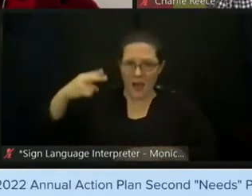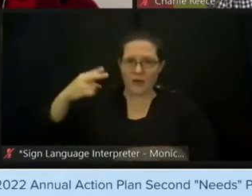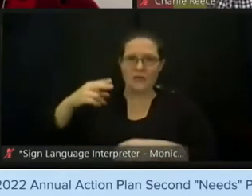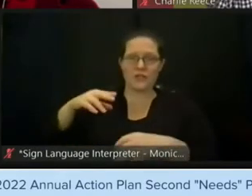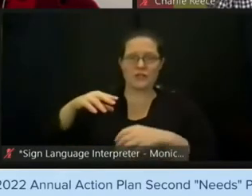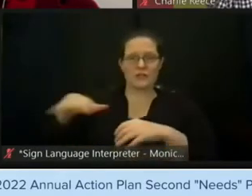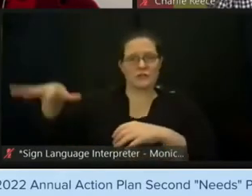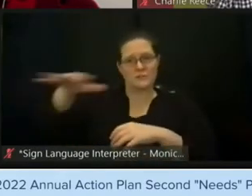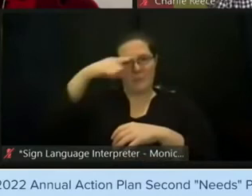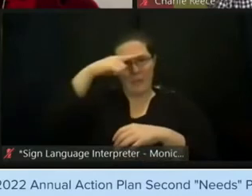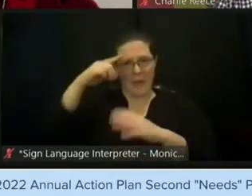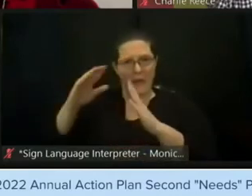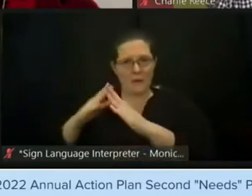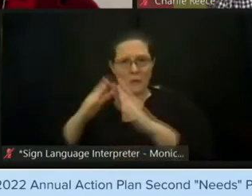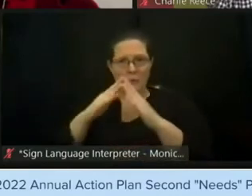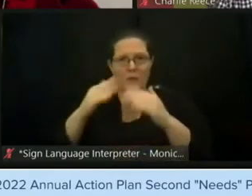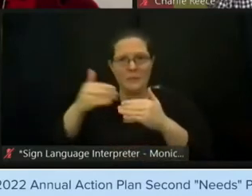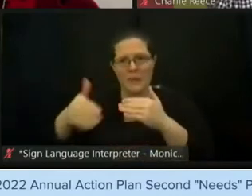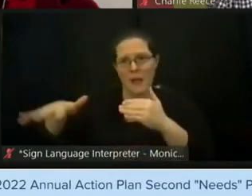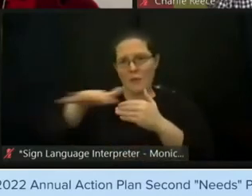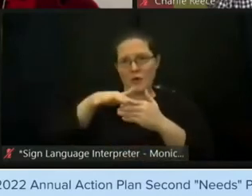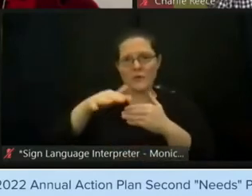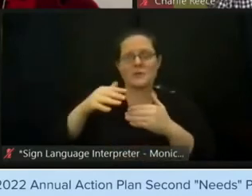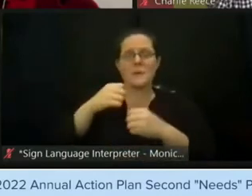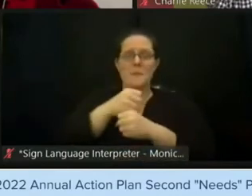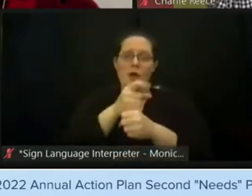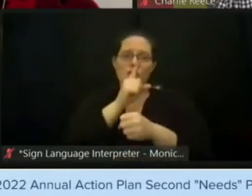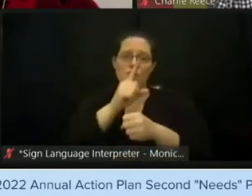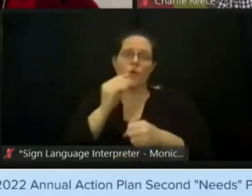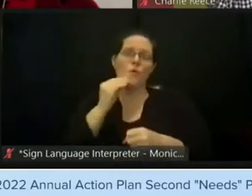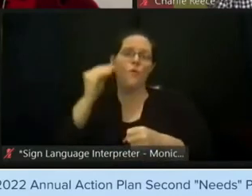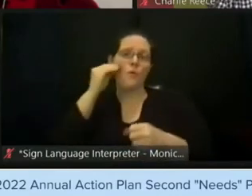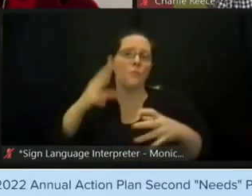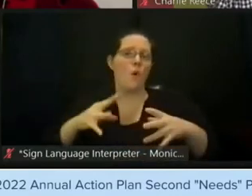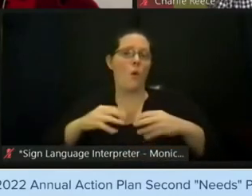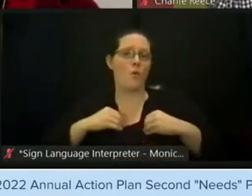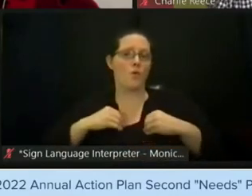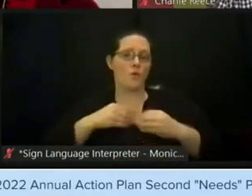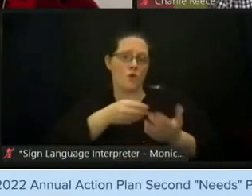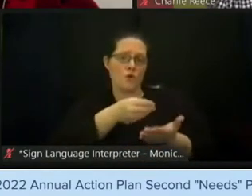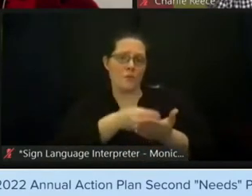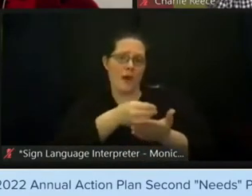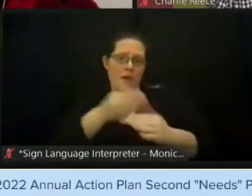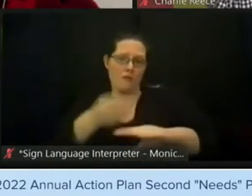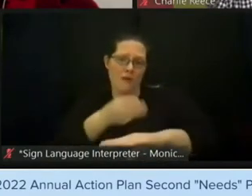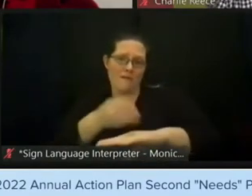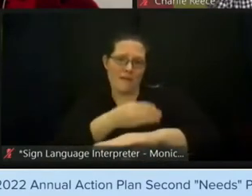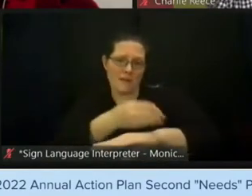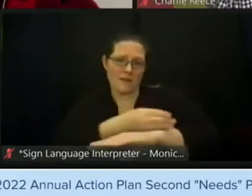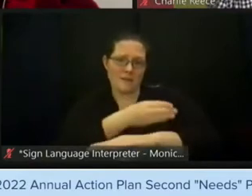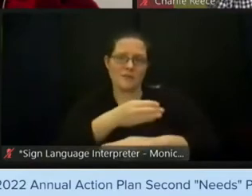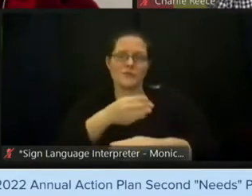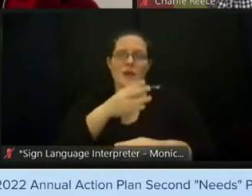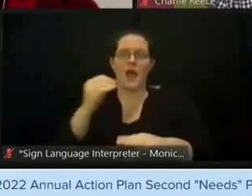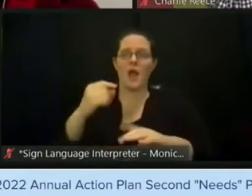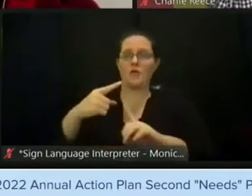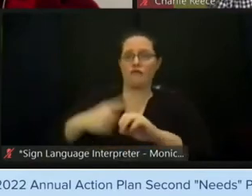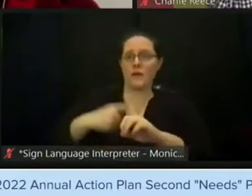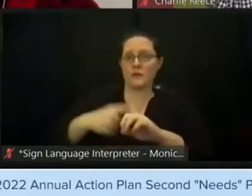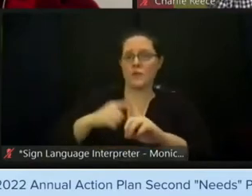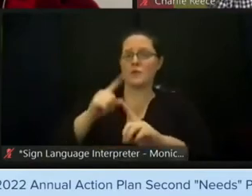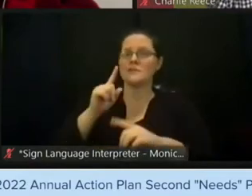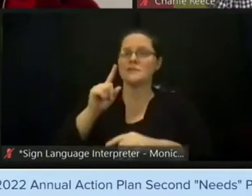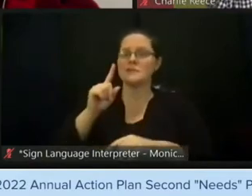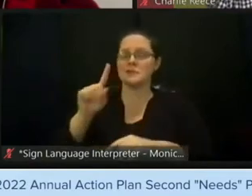have the homeowner rehabilitation funds and the rental, single family